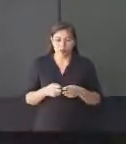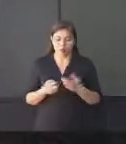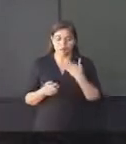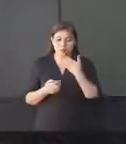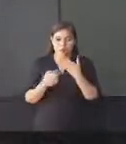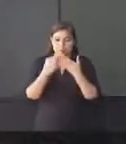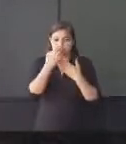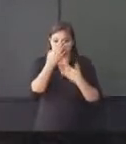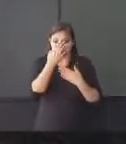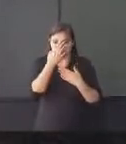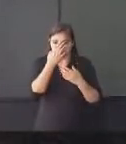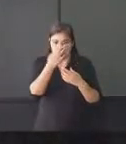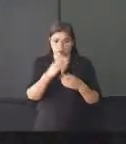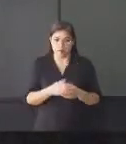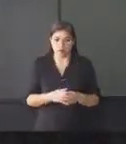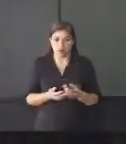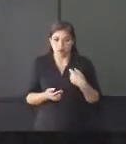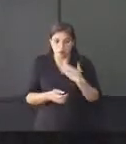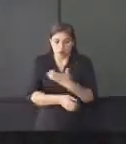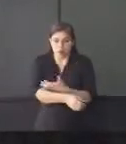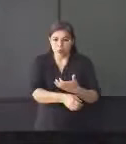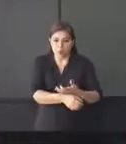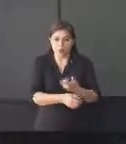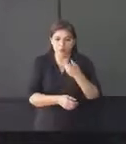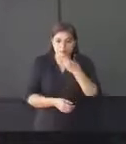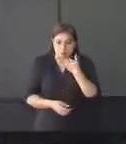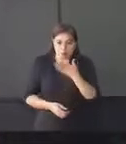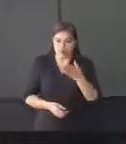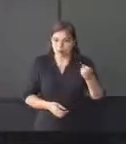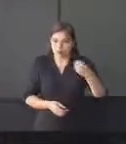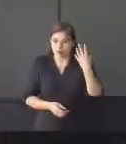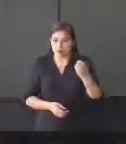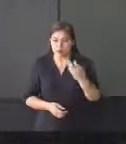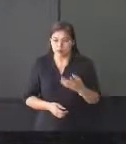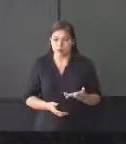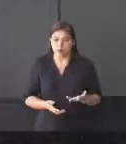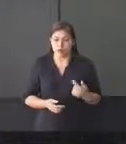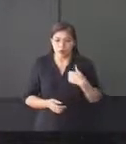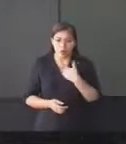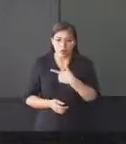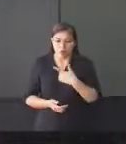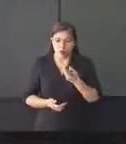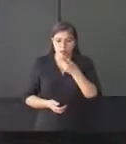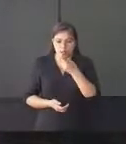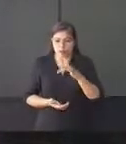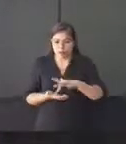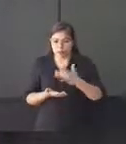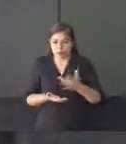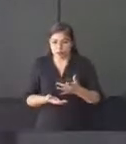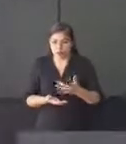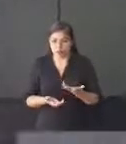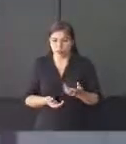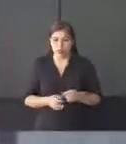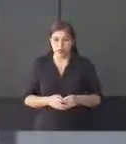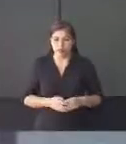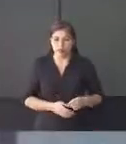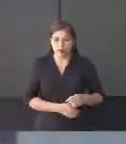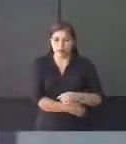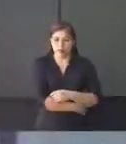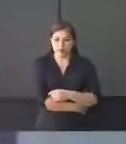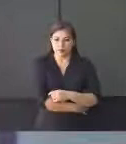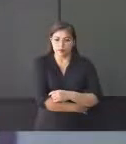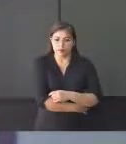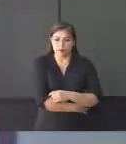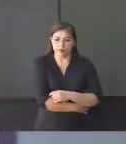Well, my colleague was nervous, and she's done it exceptionally, as my other colleagues. Firstly, I'd like to thank you